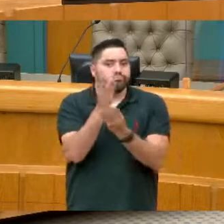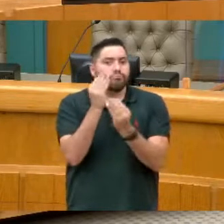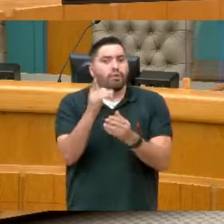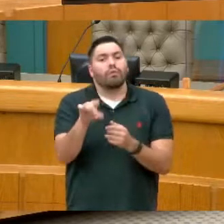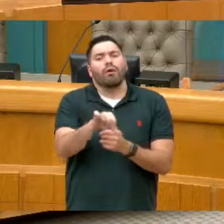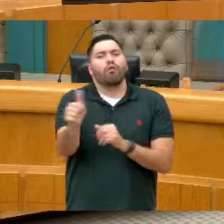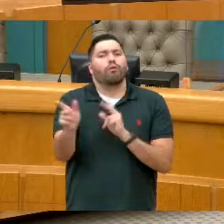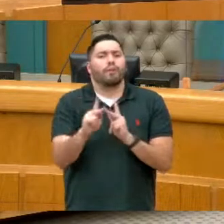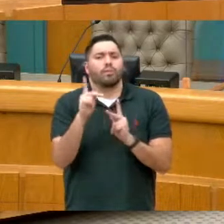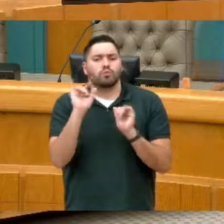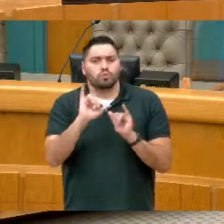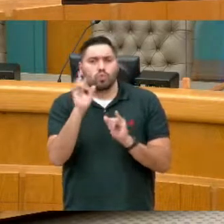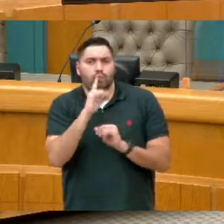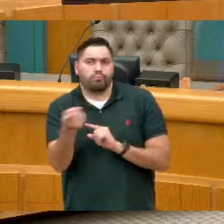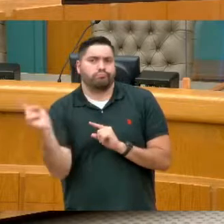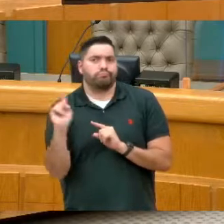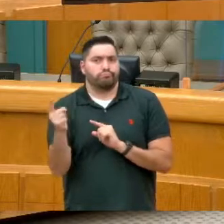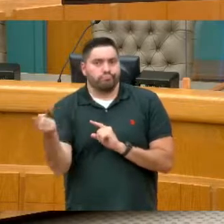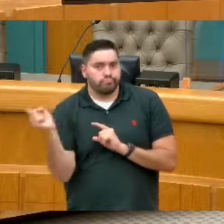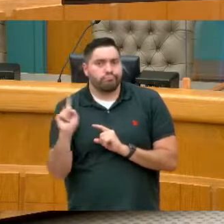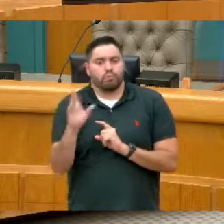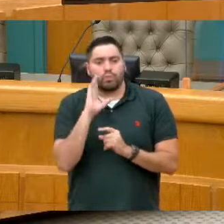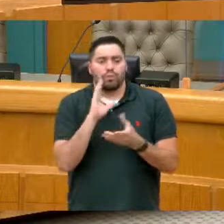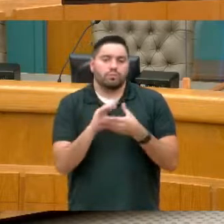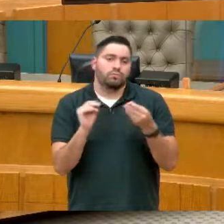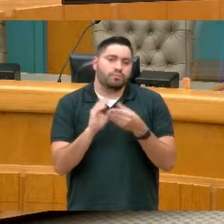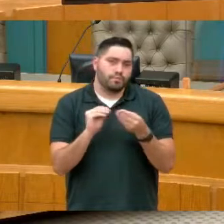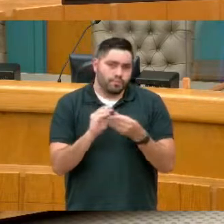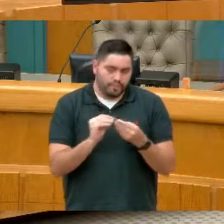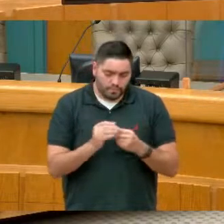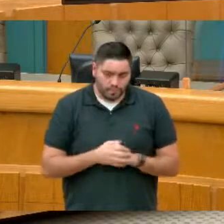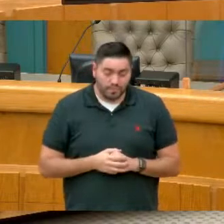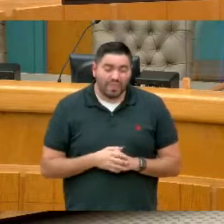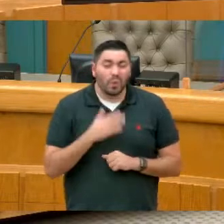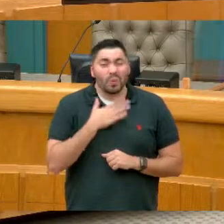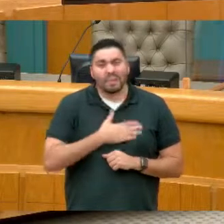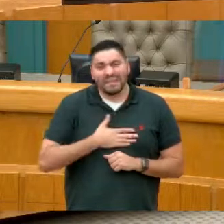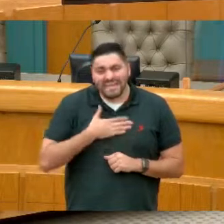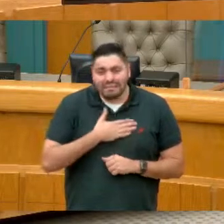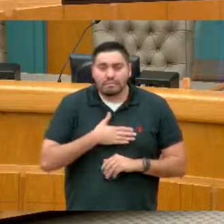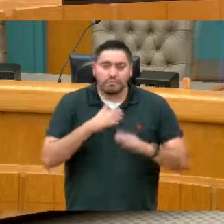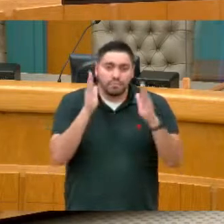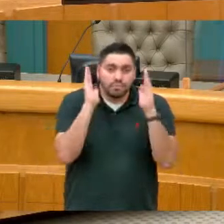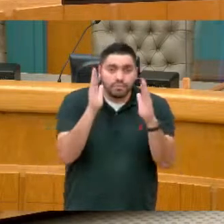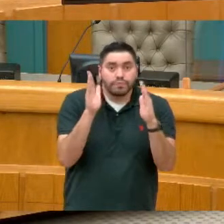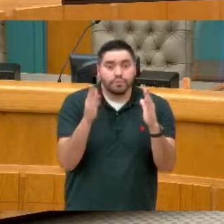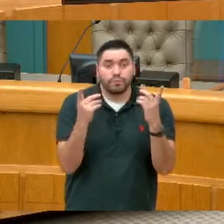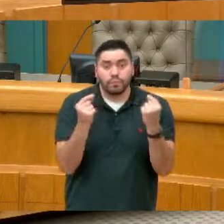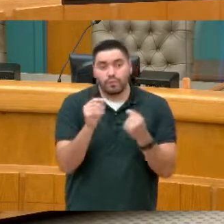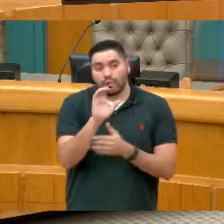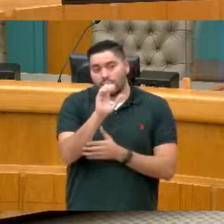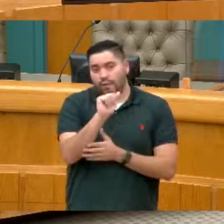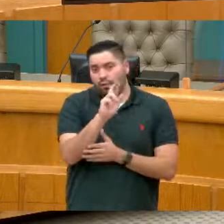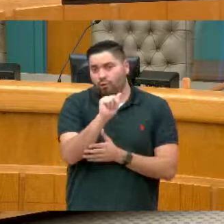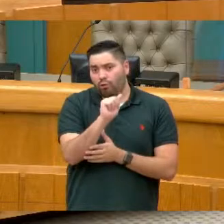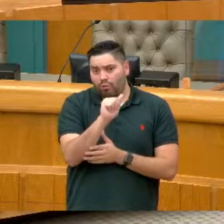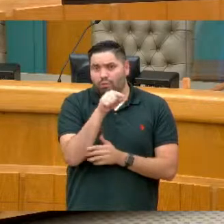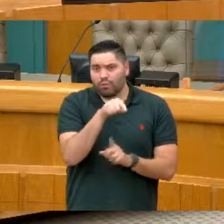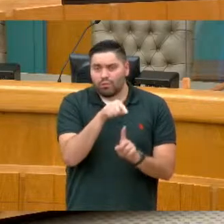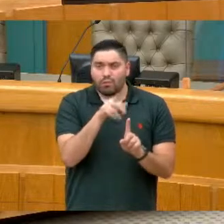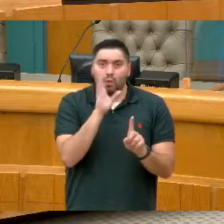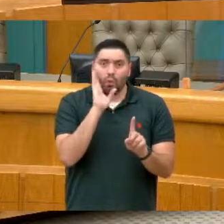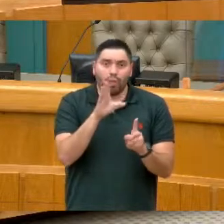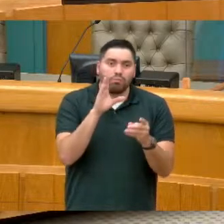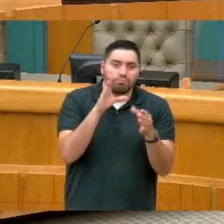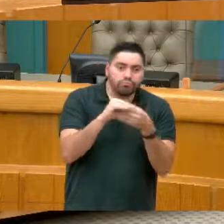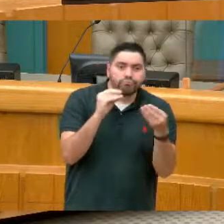as well as you stay safe. So I would at this time like to introduce Annette Rodriguez, Public Health Director, to